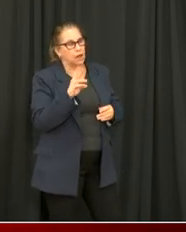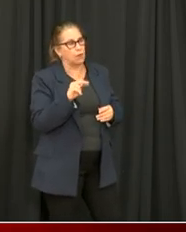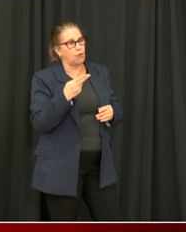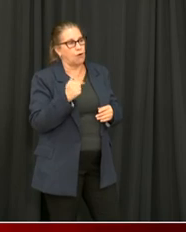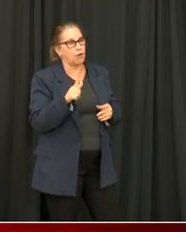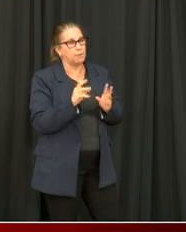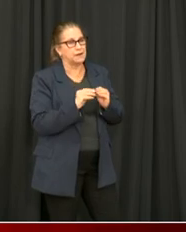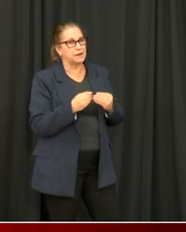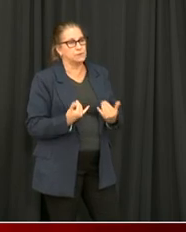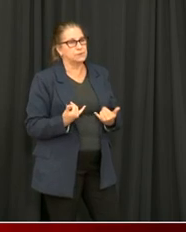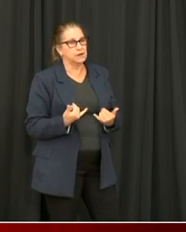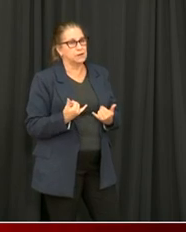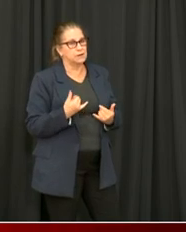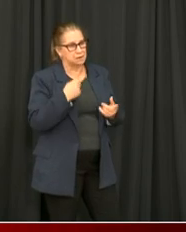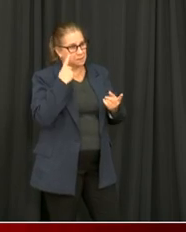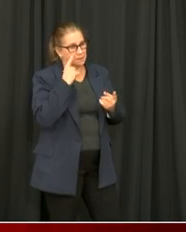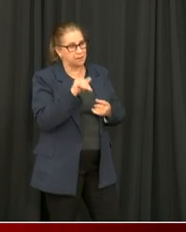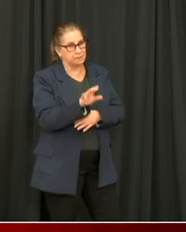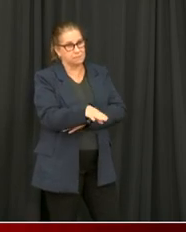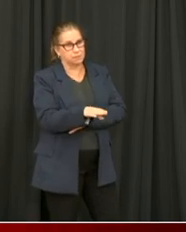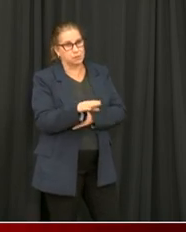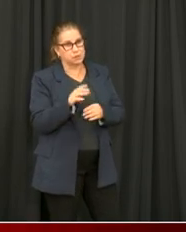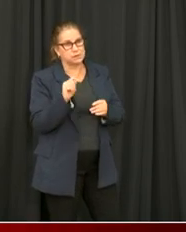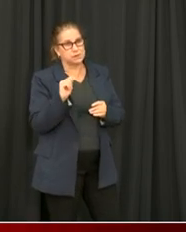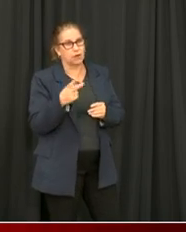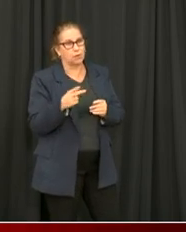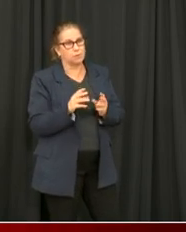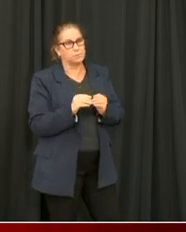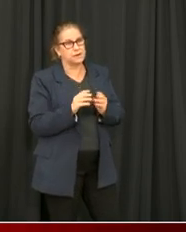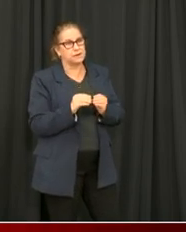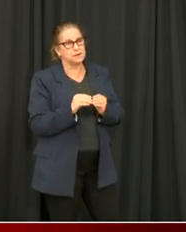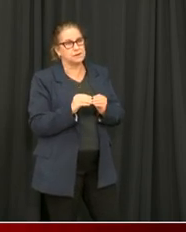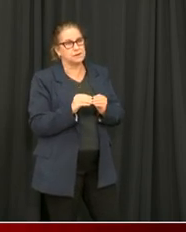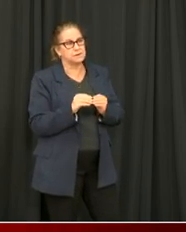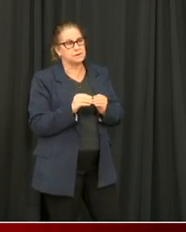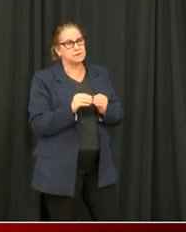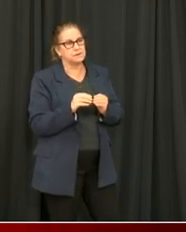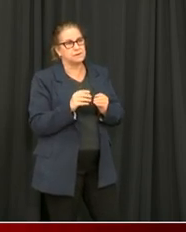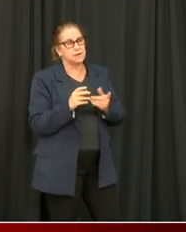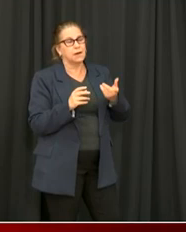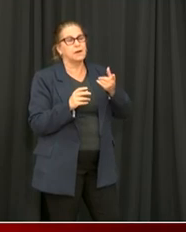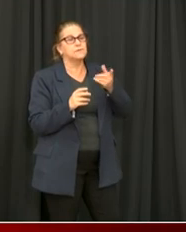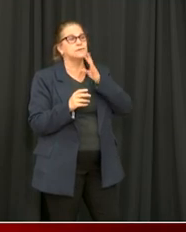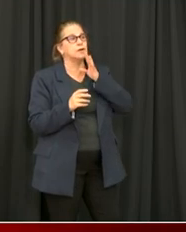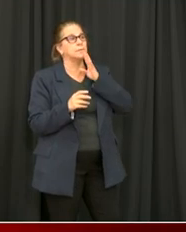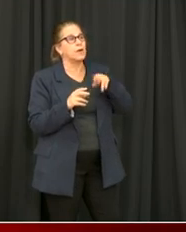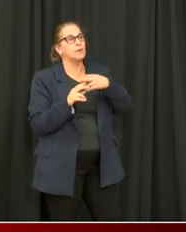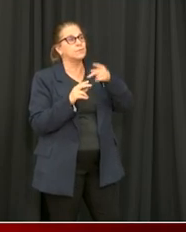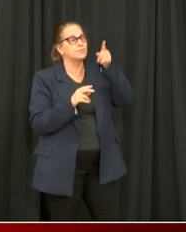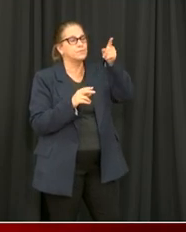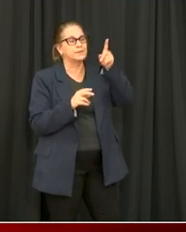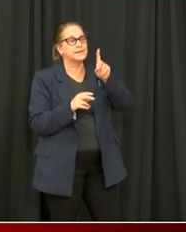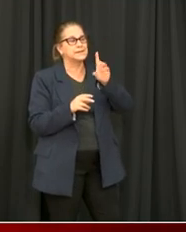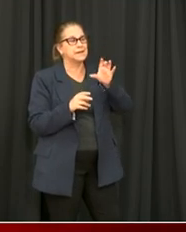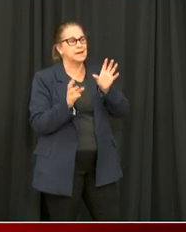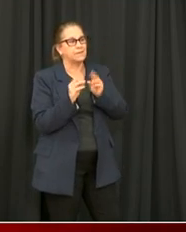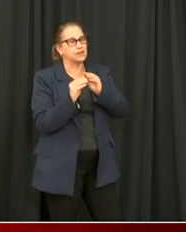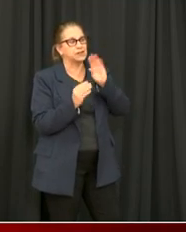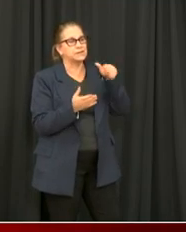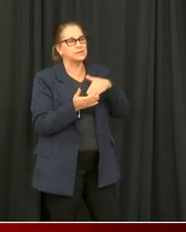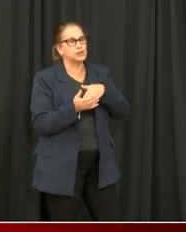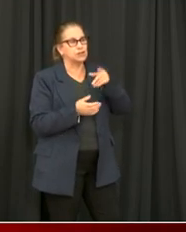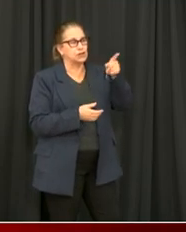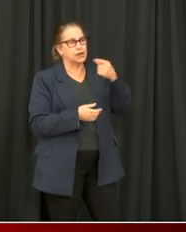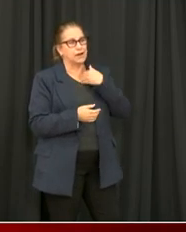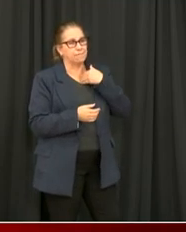How long do you think that the convention center facility will remain in place? And given that, fortunately,